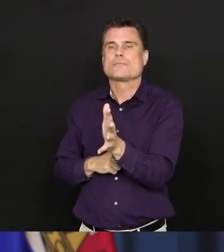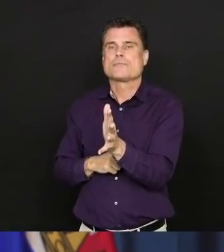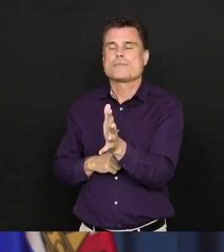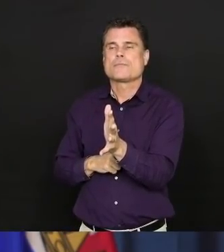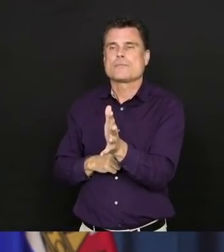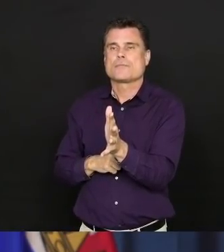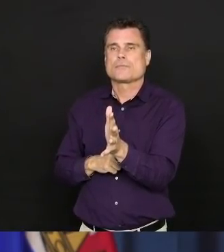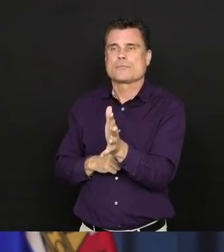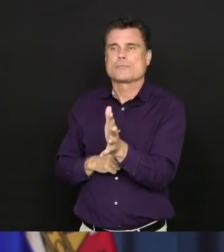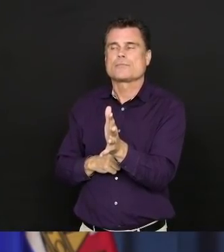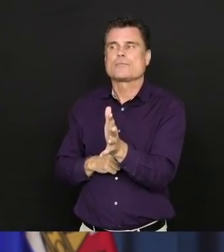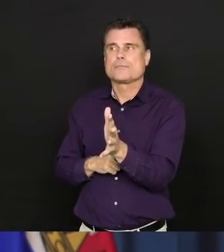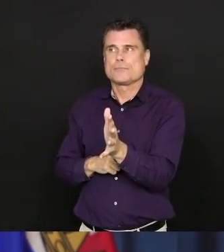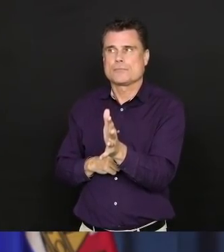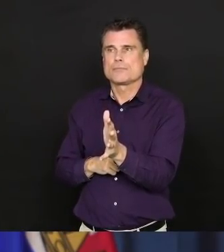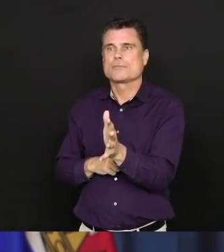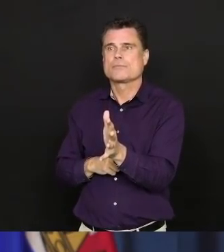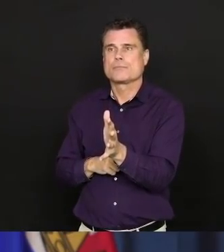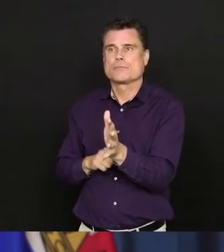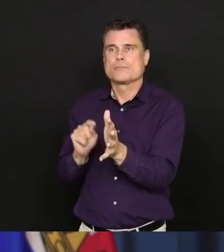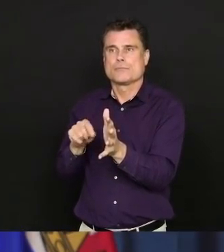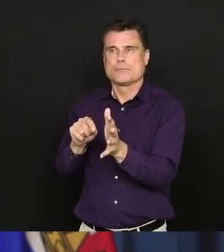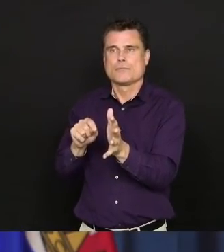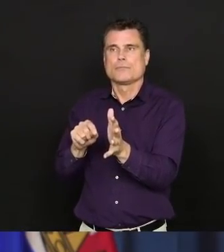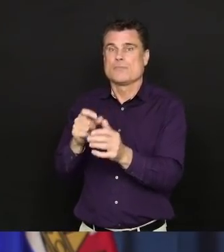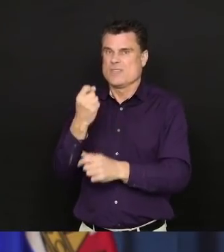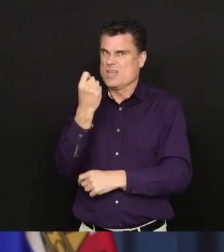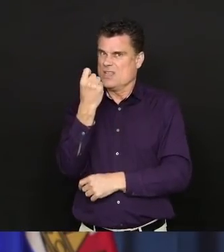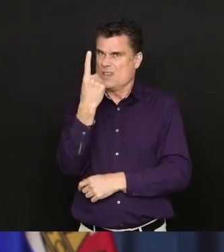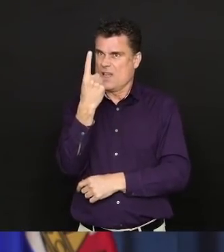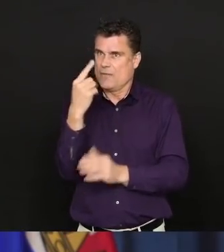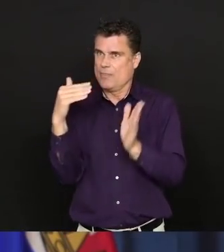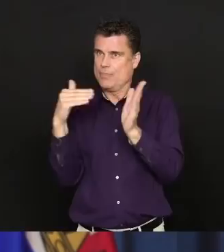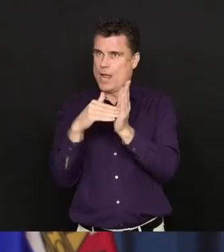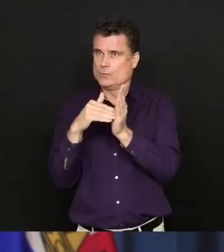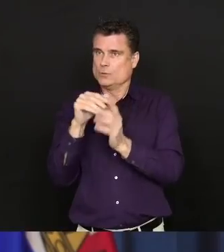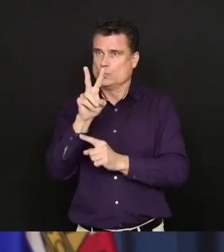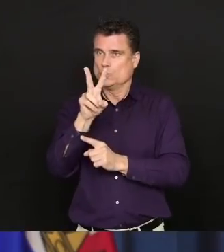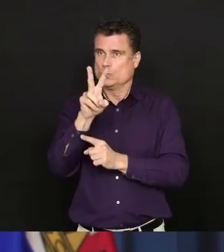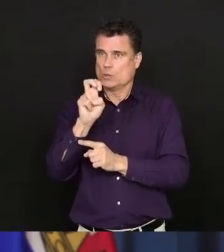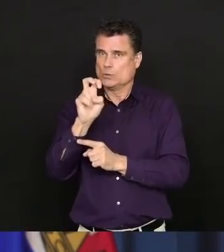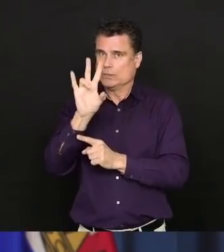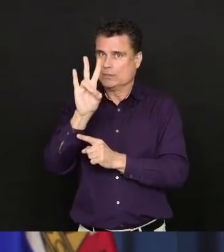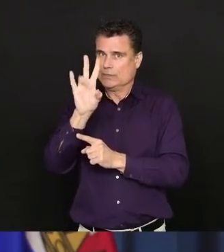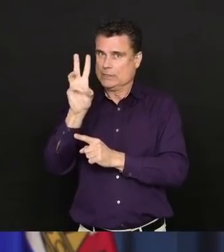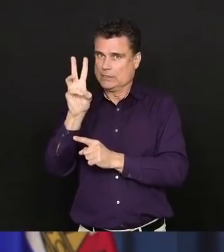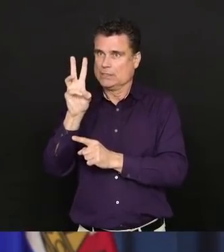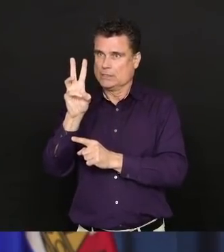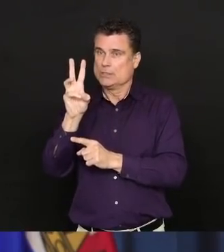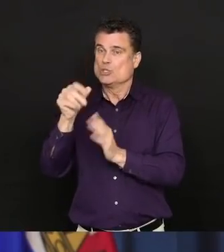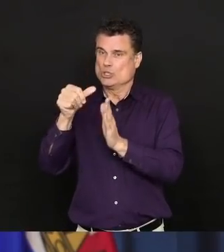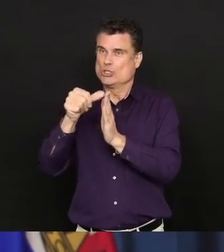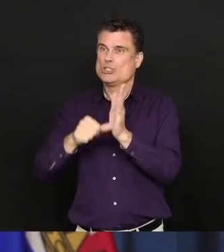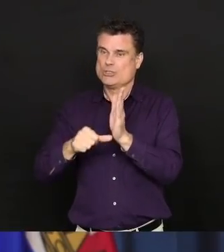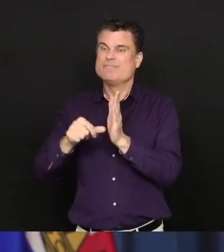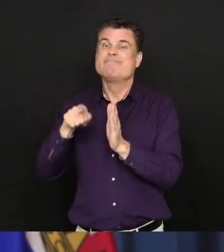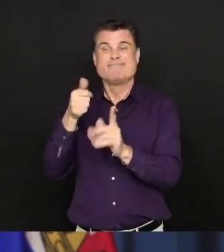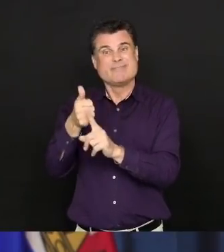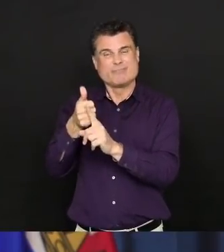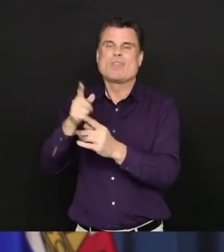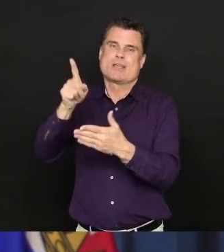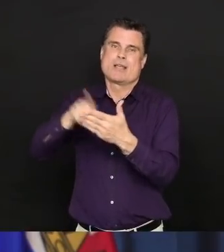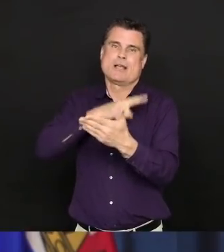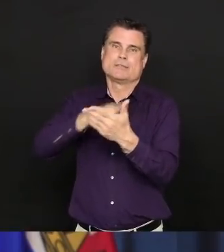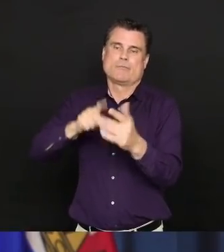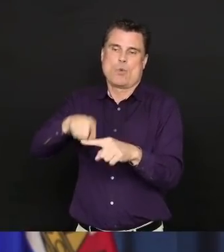March 17th and April 2nd. I think this number in the coming period may well be higher. The number of surgeries canceled in BC